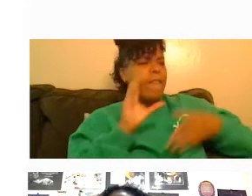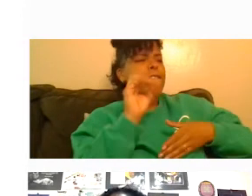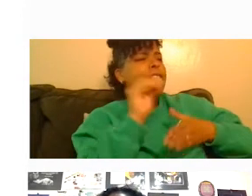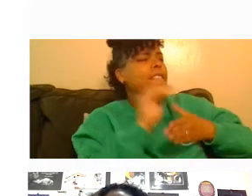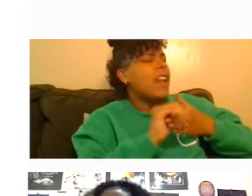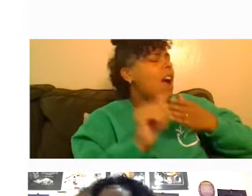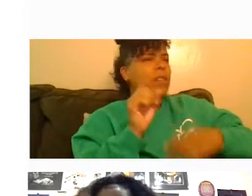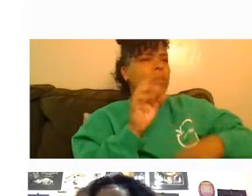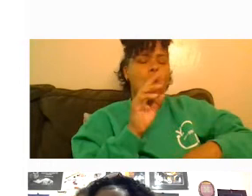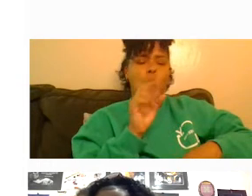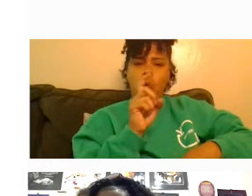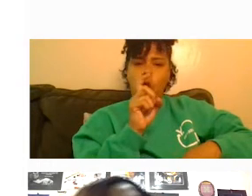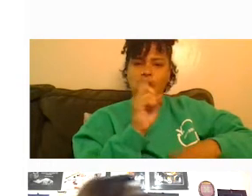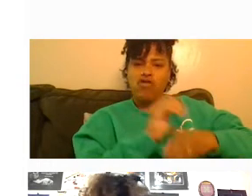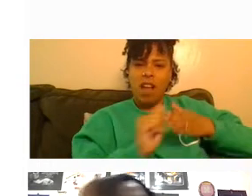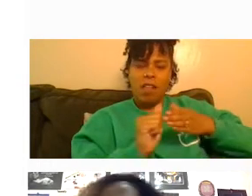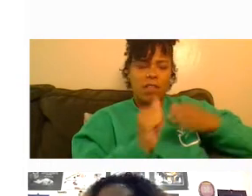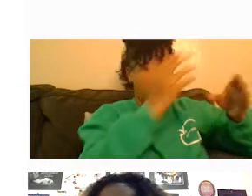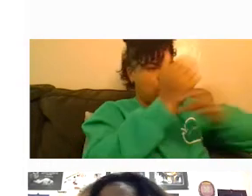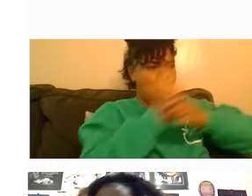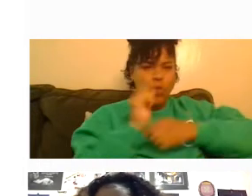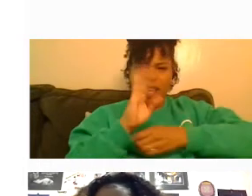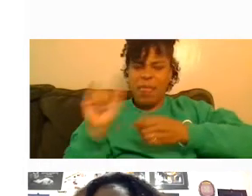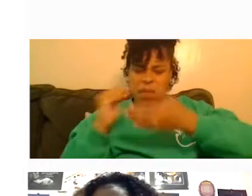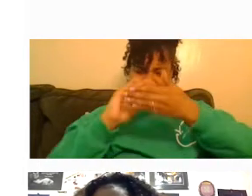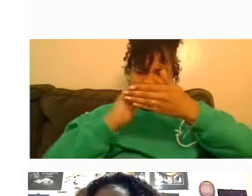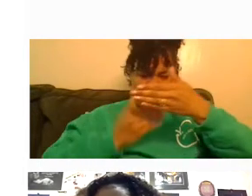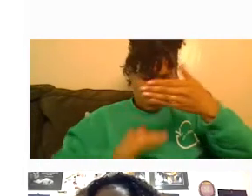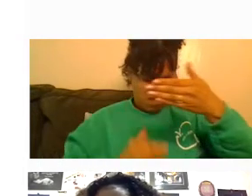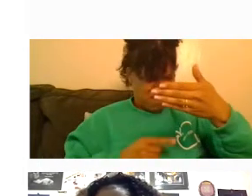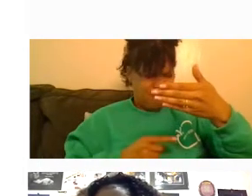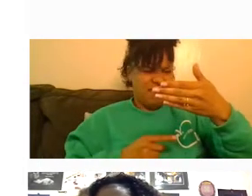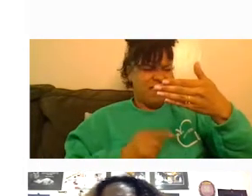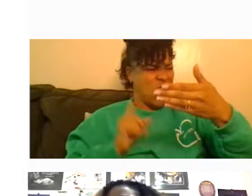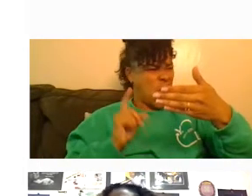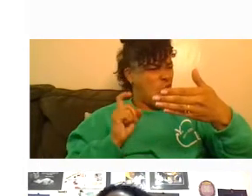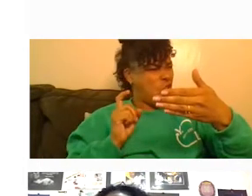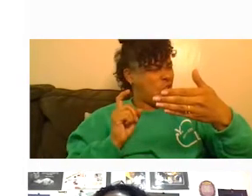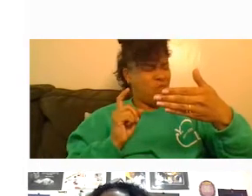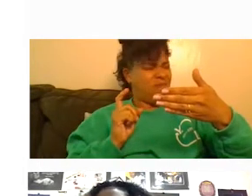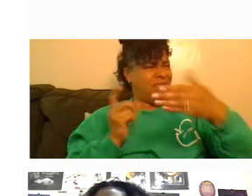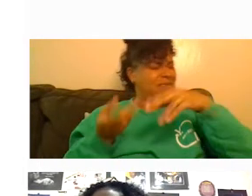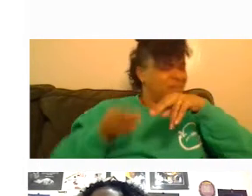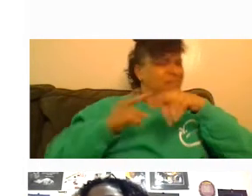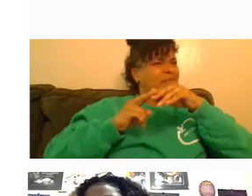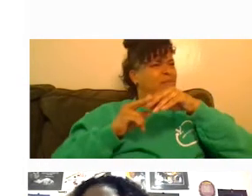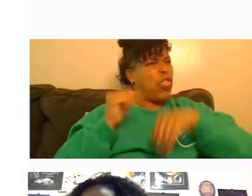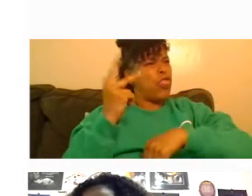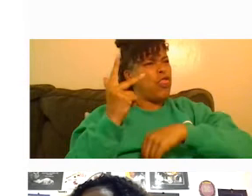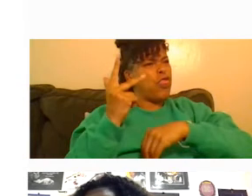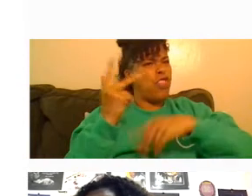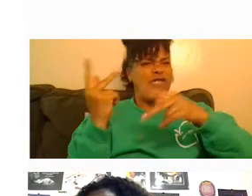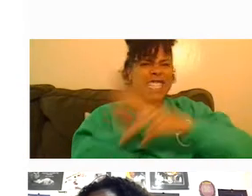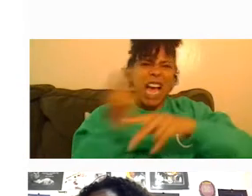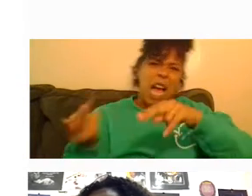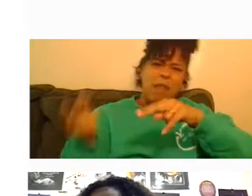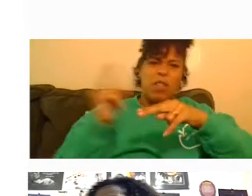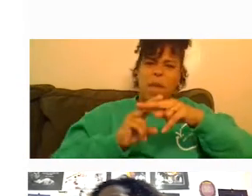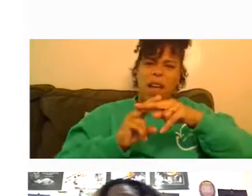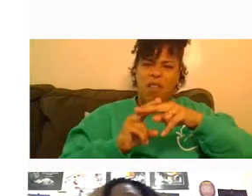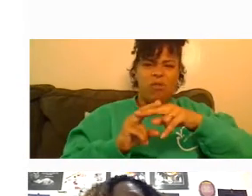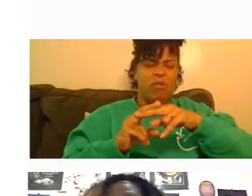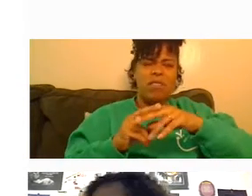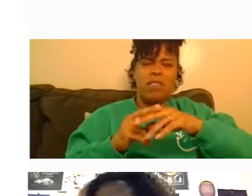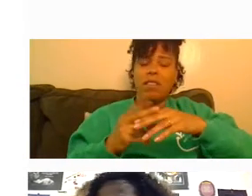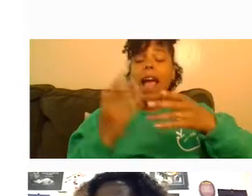double, triple, like 10 times the amount? Didn't I do that like 10 years ago? See, I know a lot of you have figured this out, or